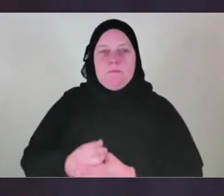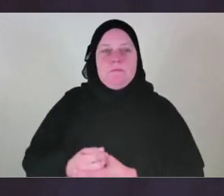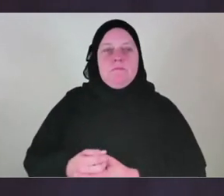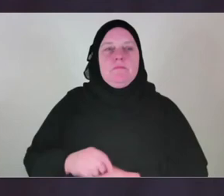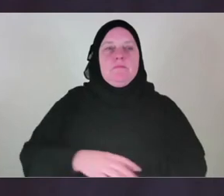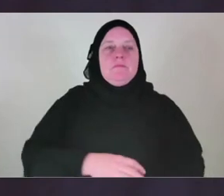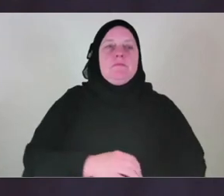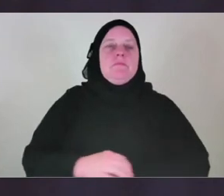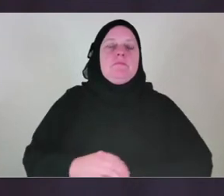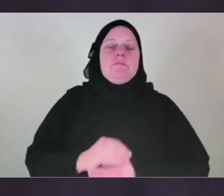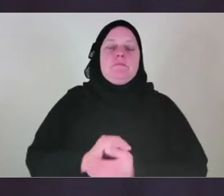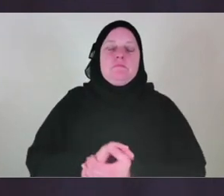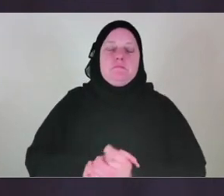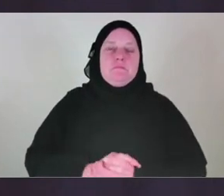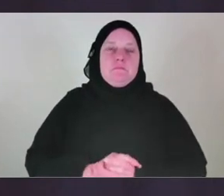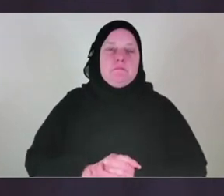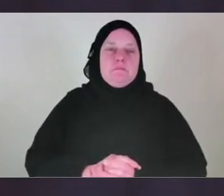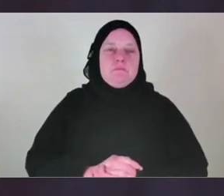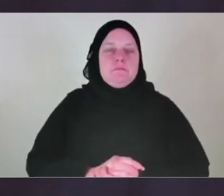discussion.